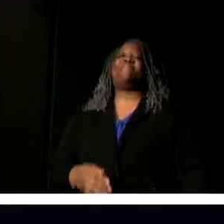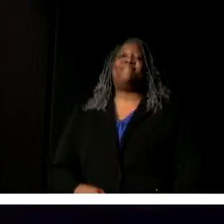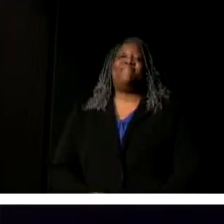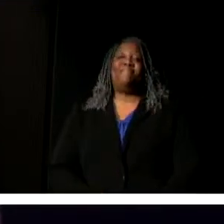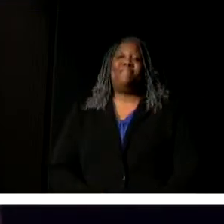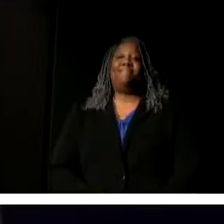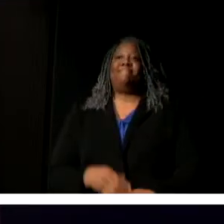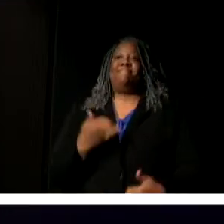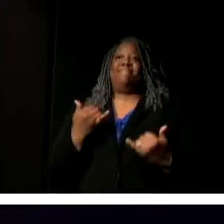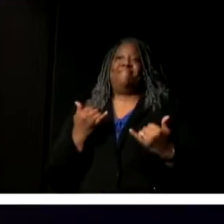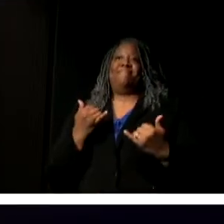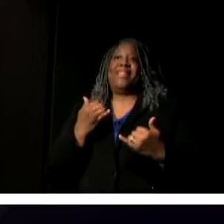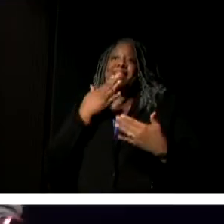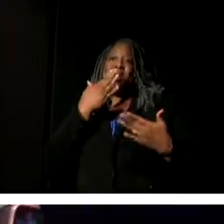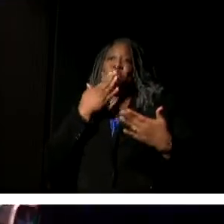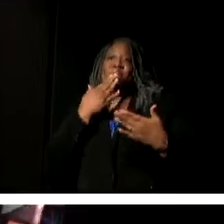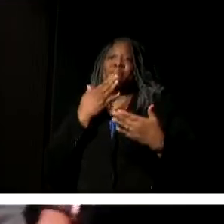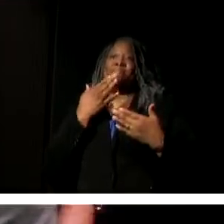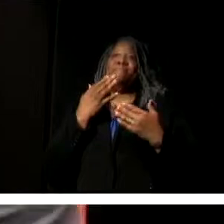may sit now.